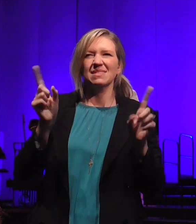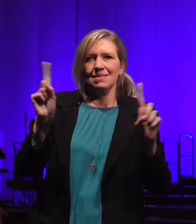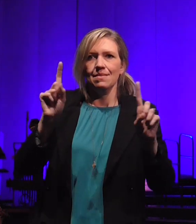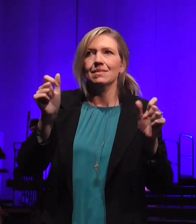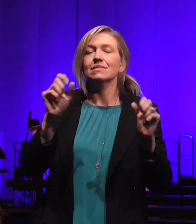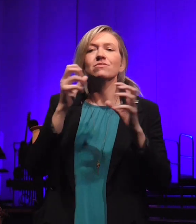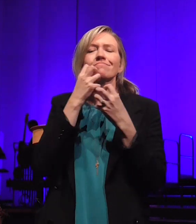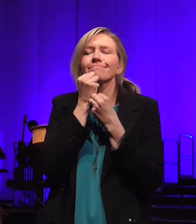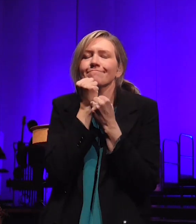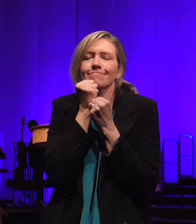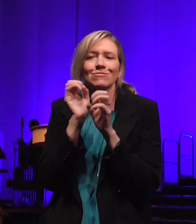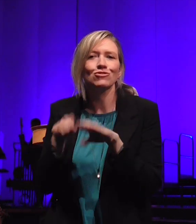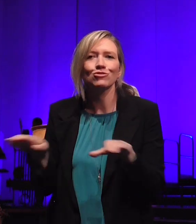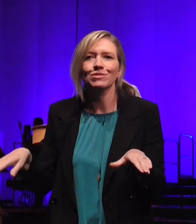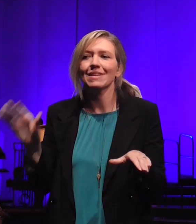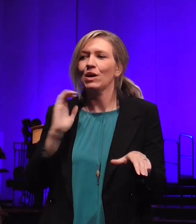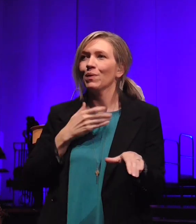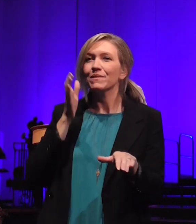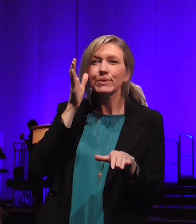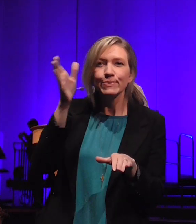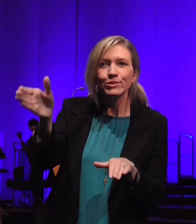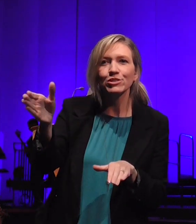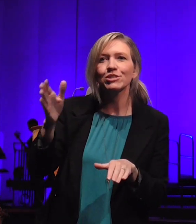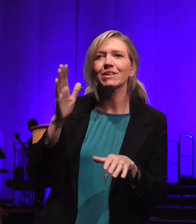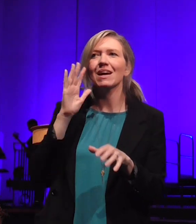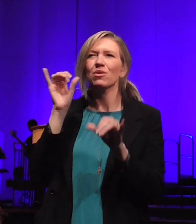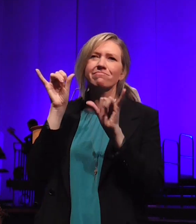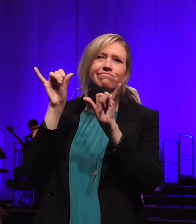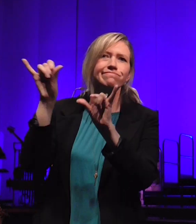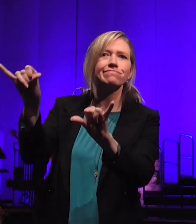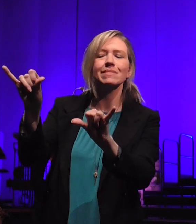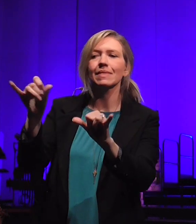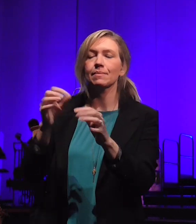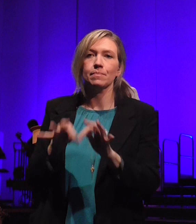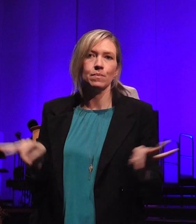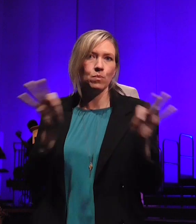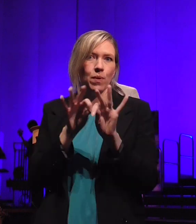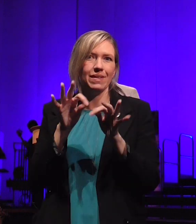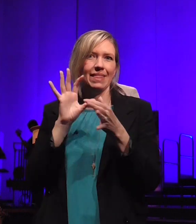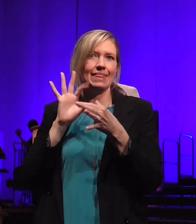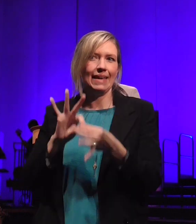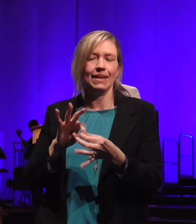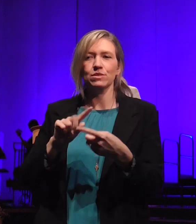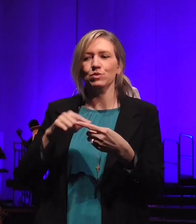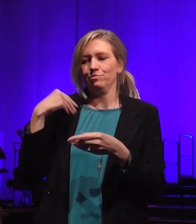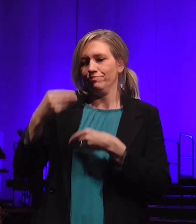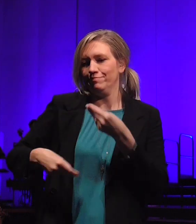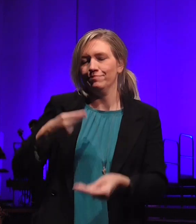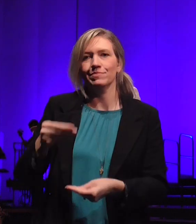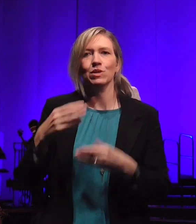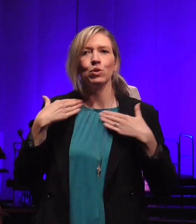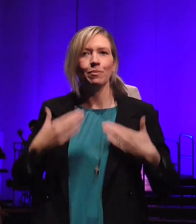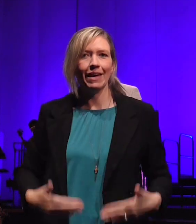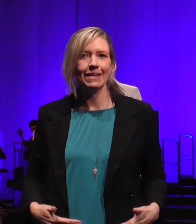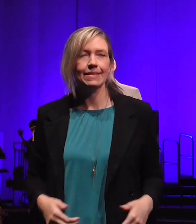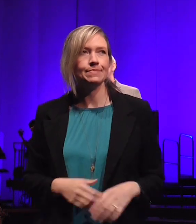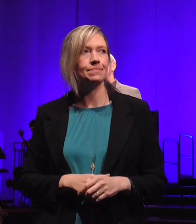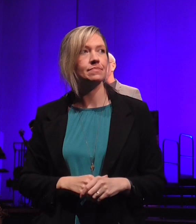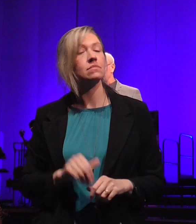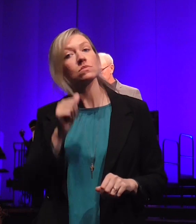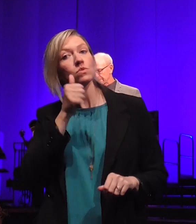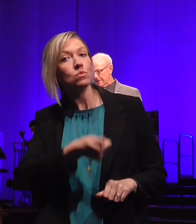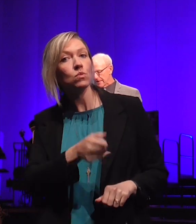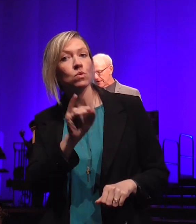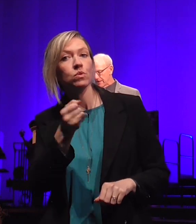our treasures, our future, our immortality, the vital link in the chain of humanity. And tomorrow